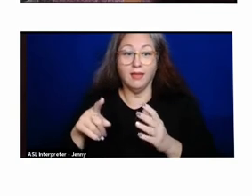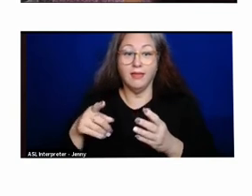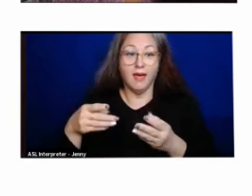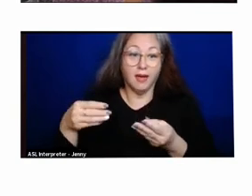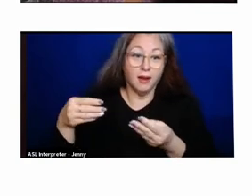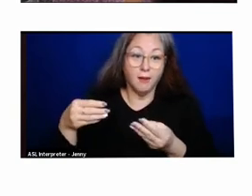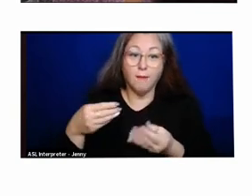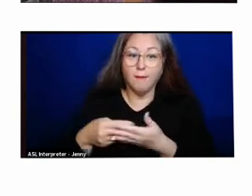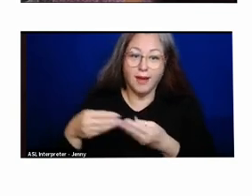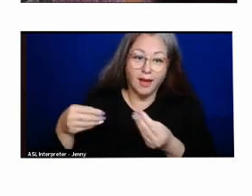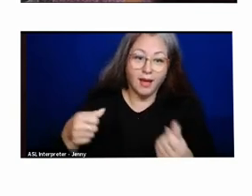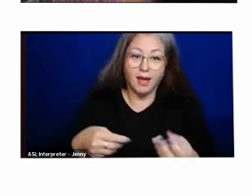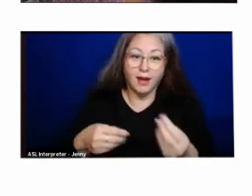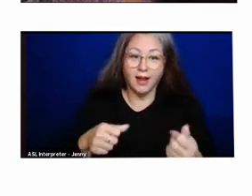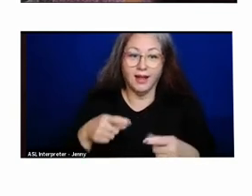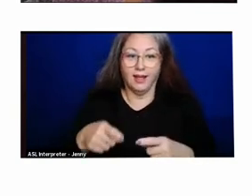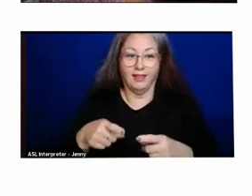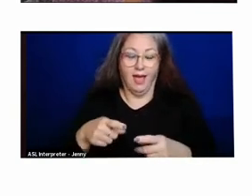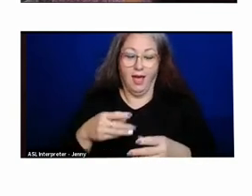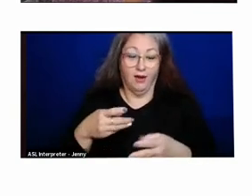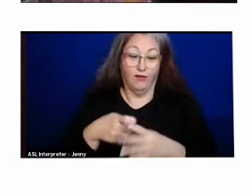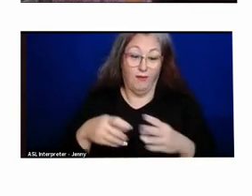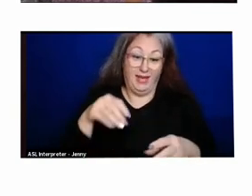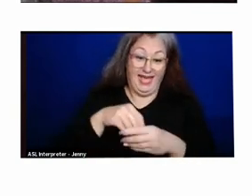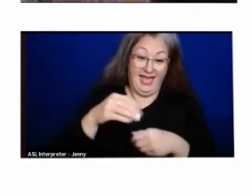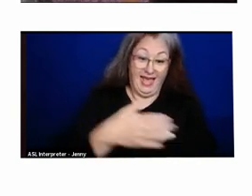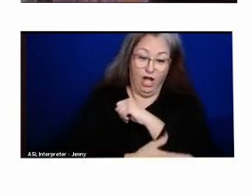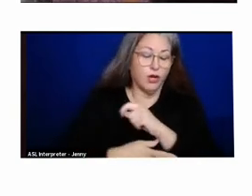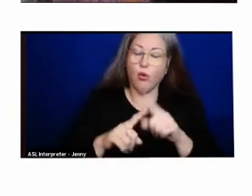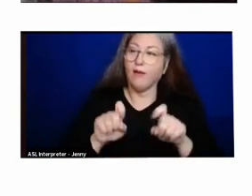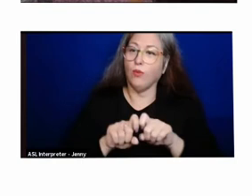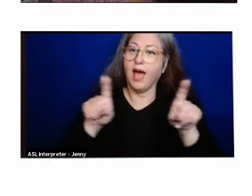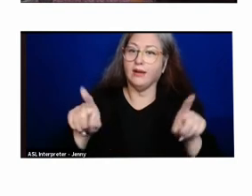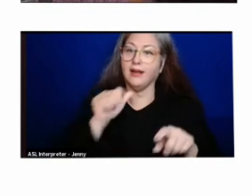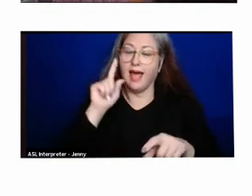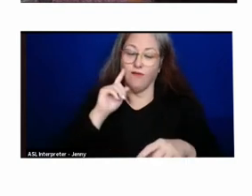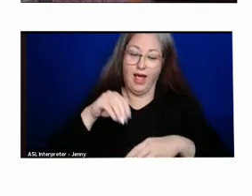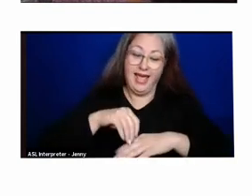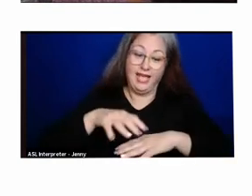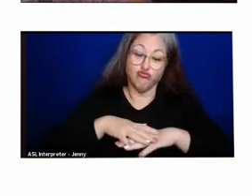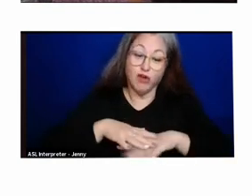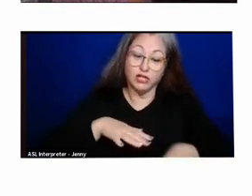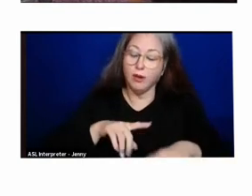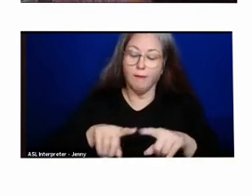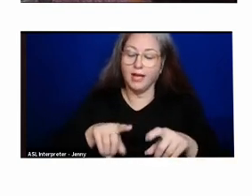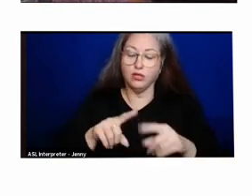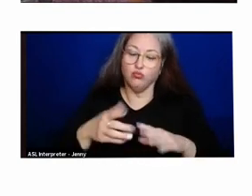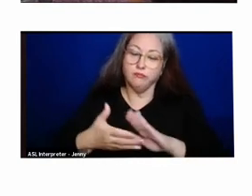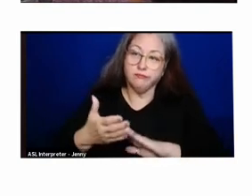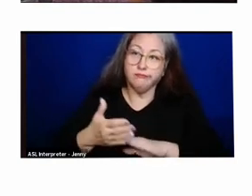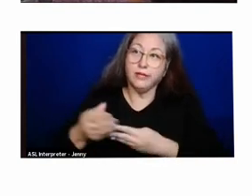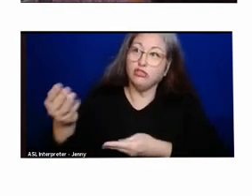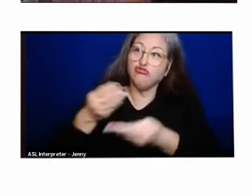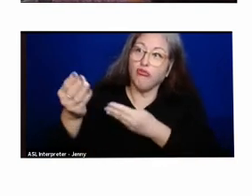on moving raw resources out of the country, not to infrastructure projects that fostered trade within the country or across the